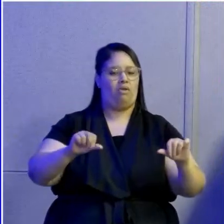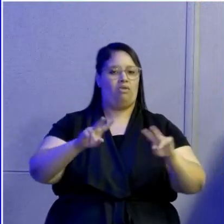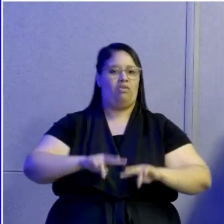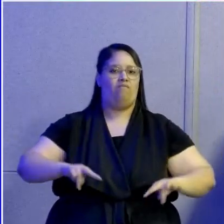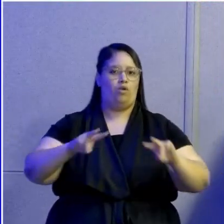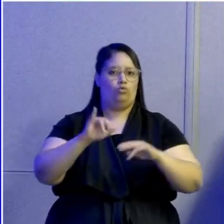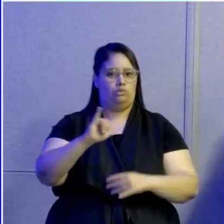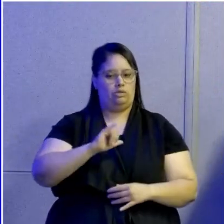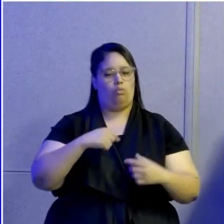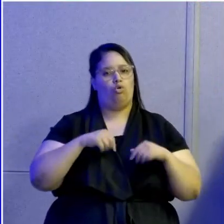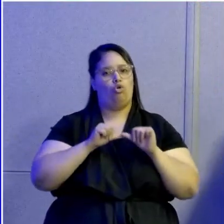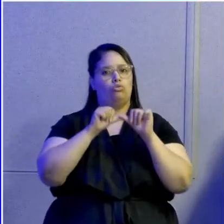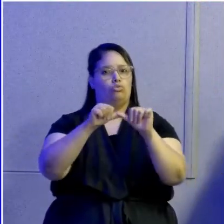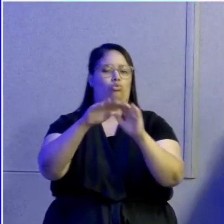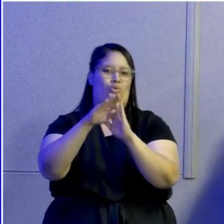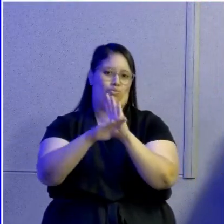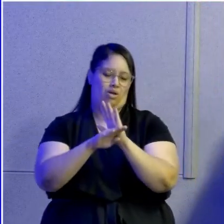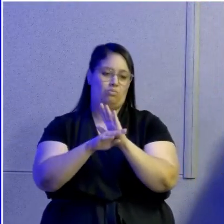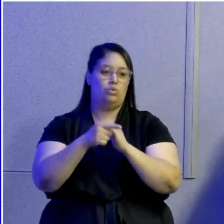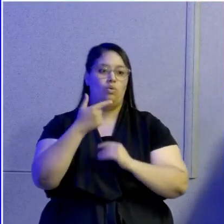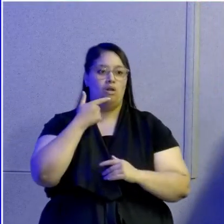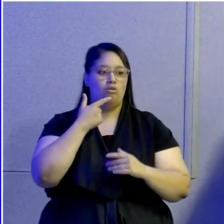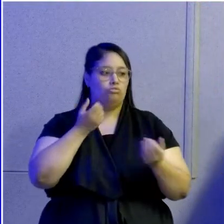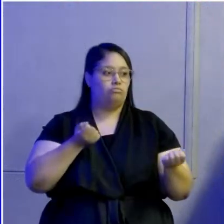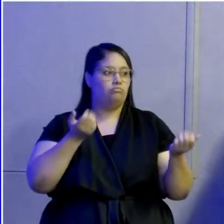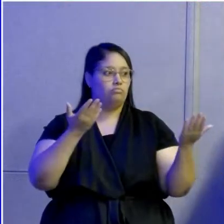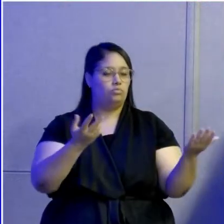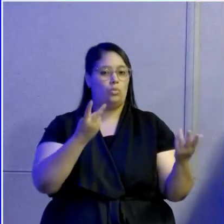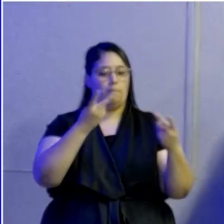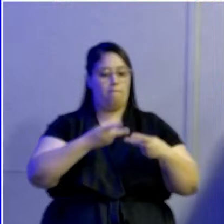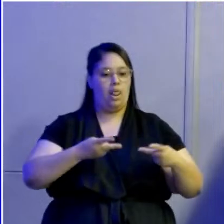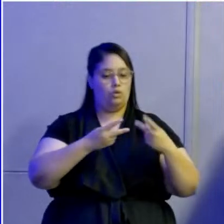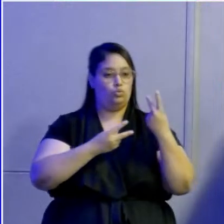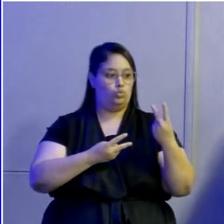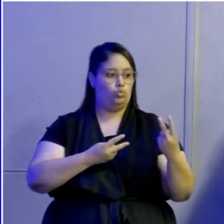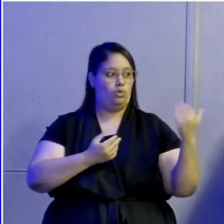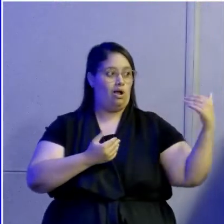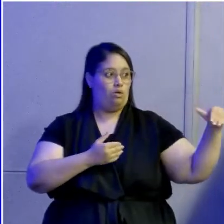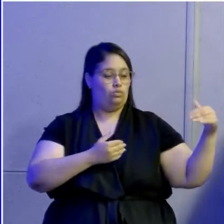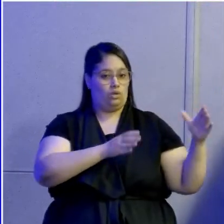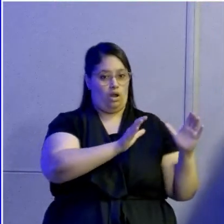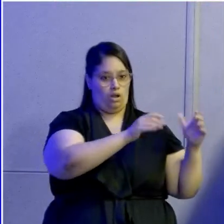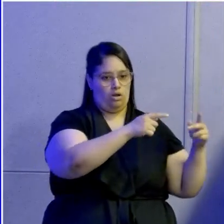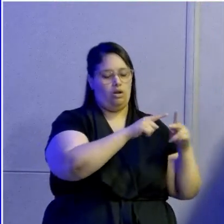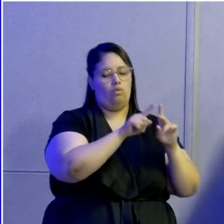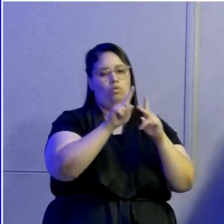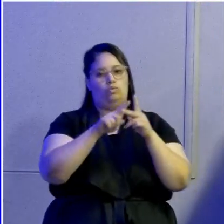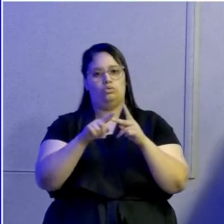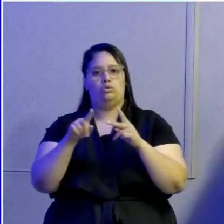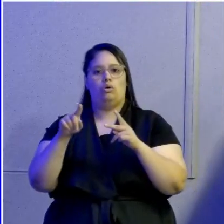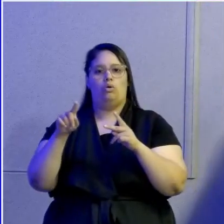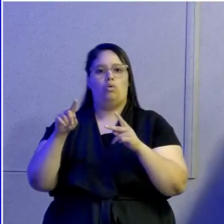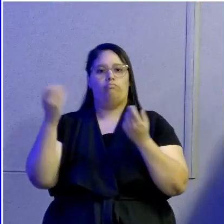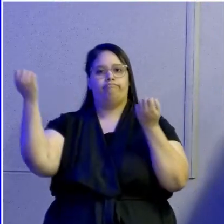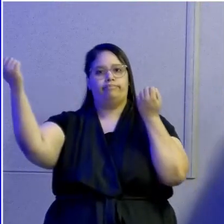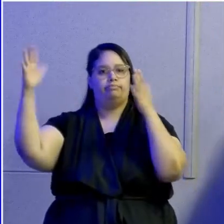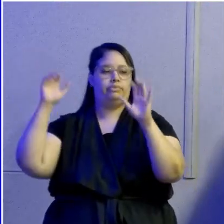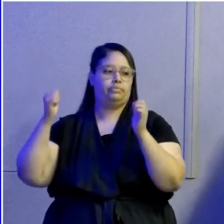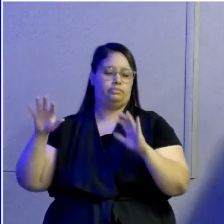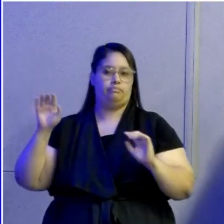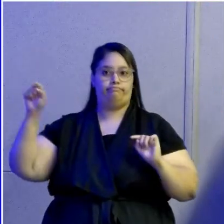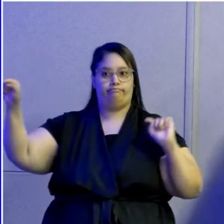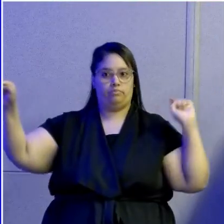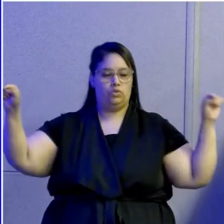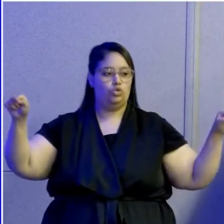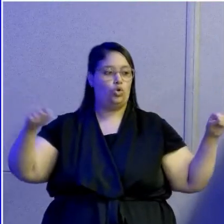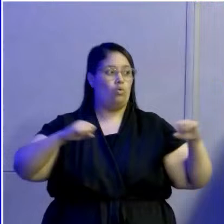to continue with our program. So lunch will be served 2 places, in the foyer here and then also at the exhibition space. So if there's